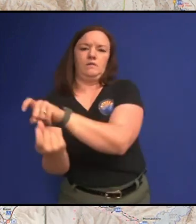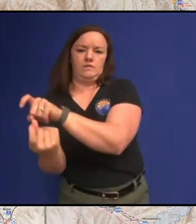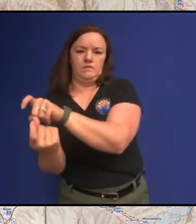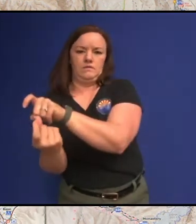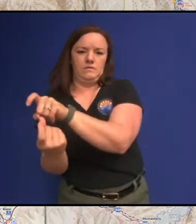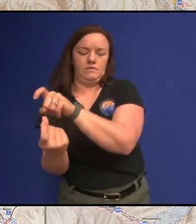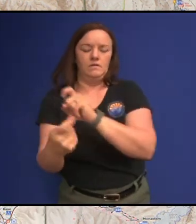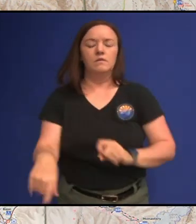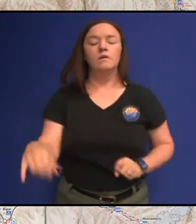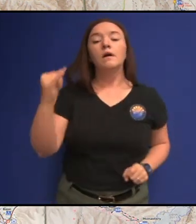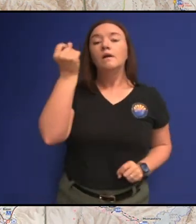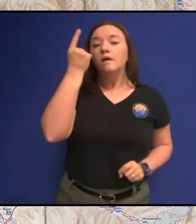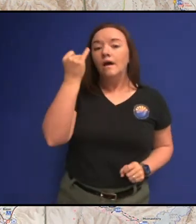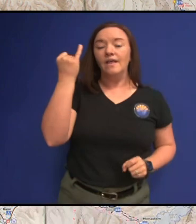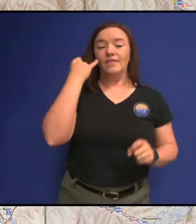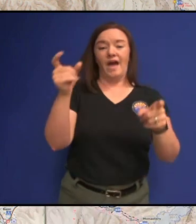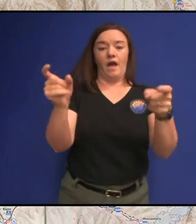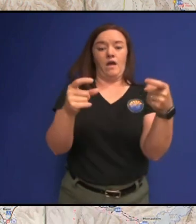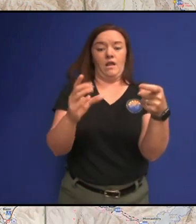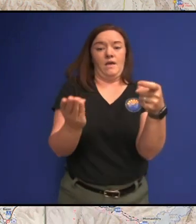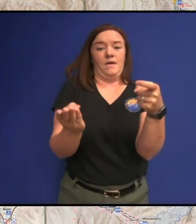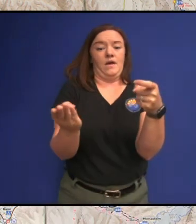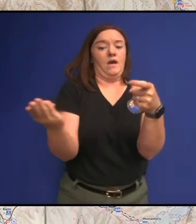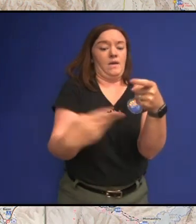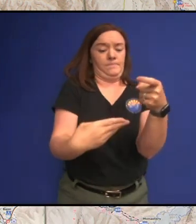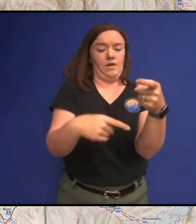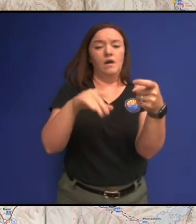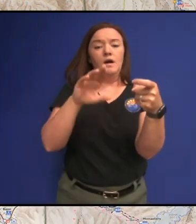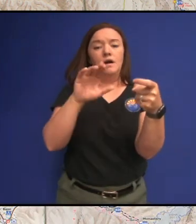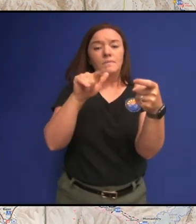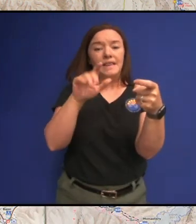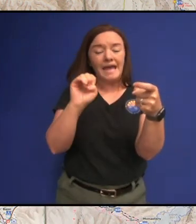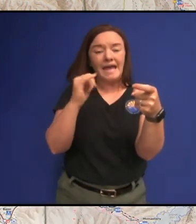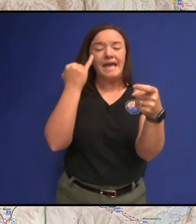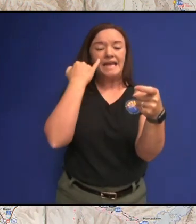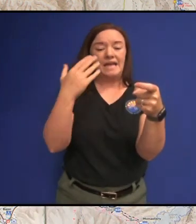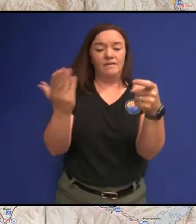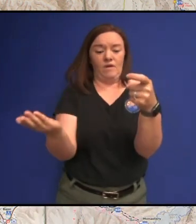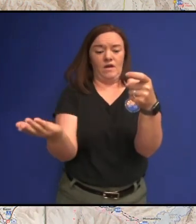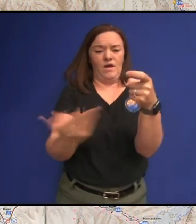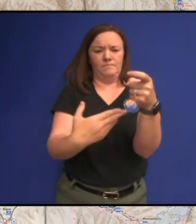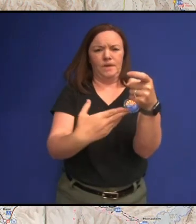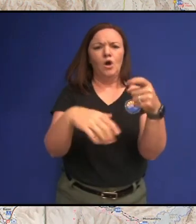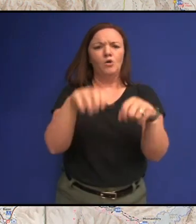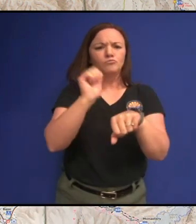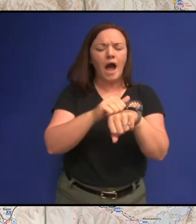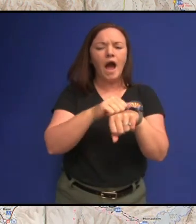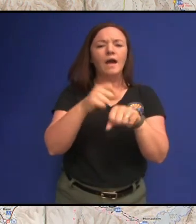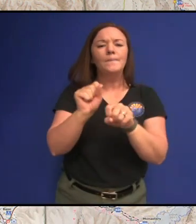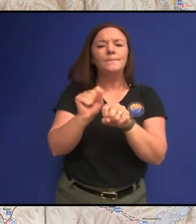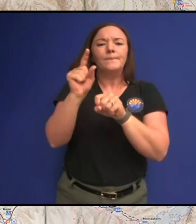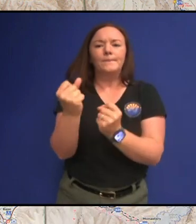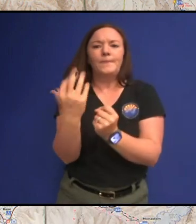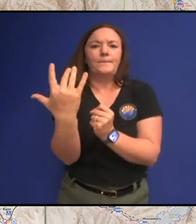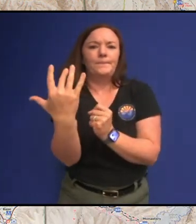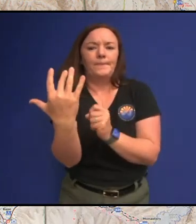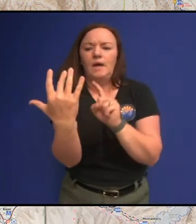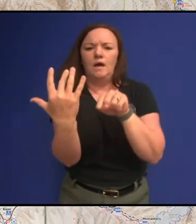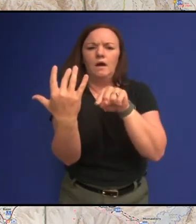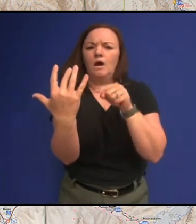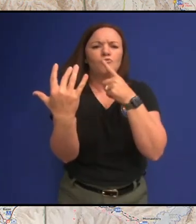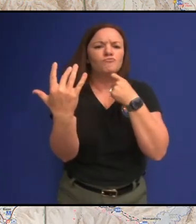spark. And so we don't want sparks on red flag days, especially on work that is being done behind all of our